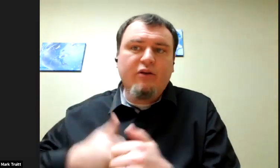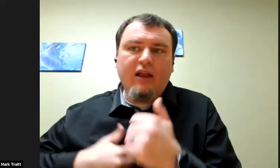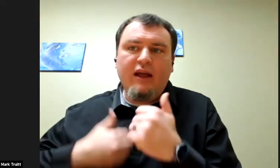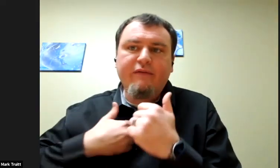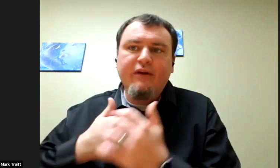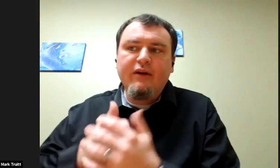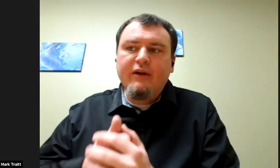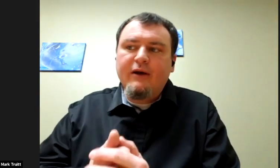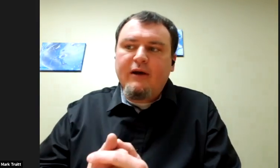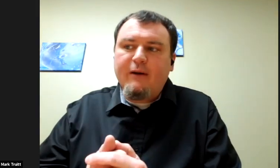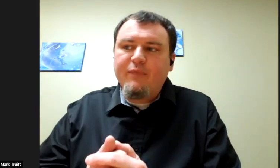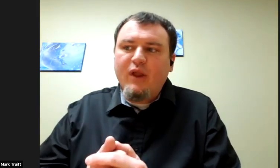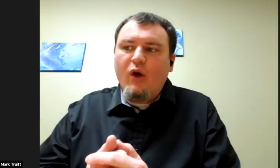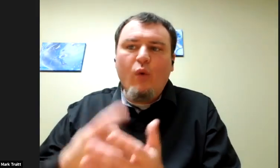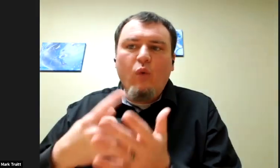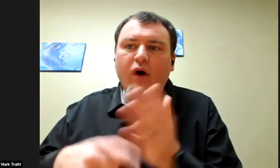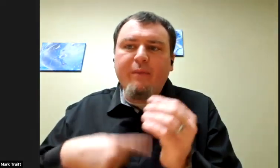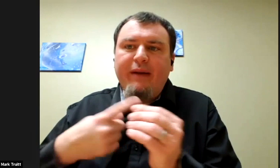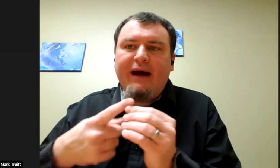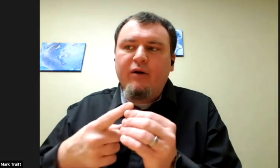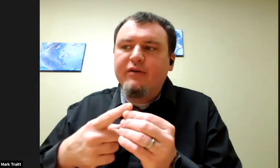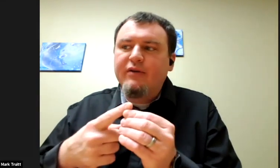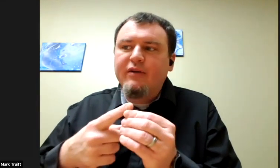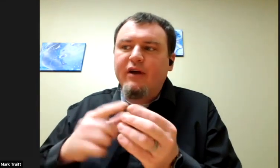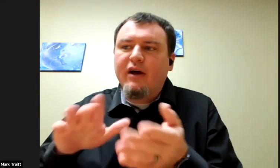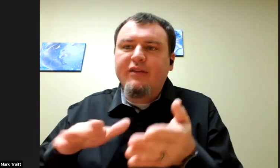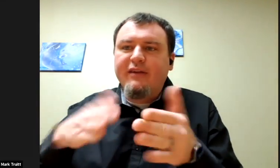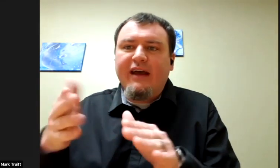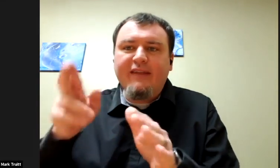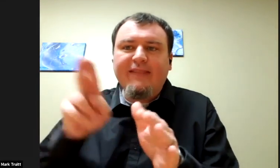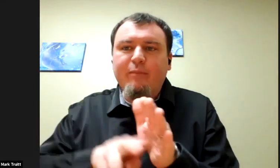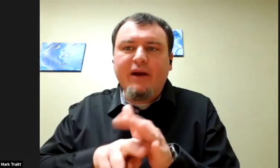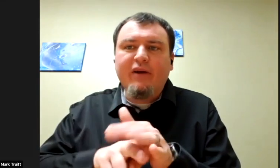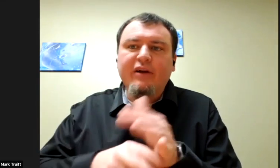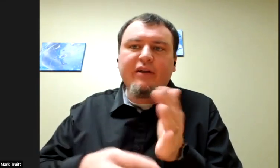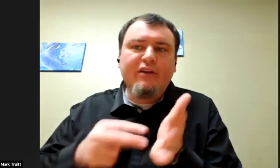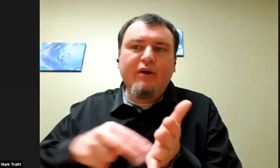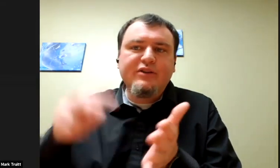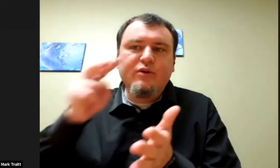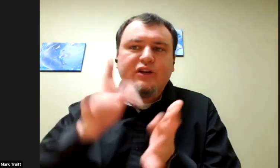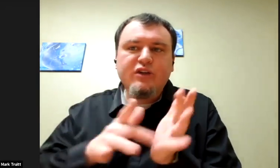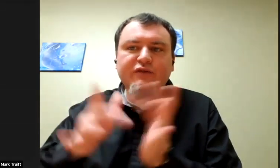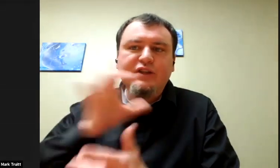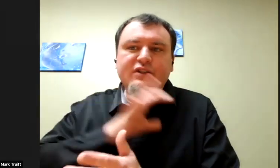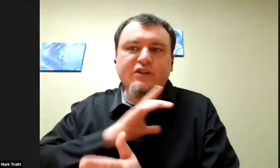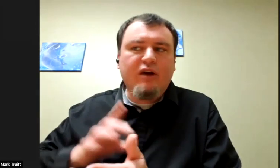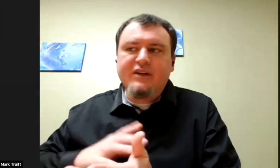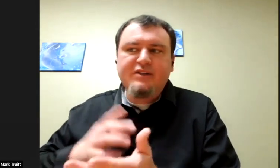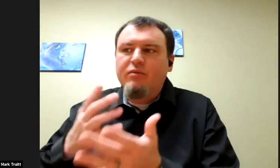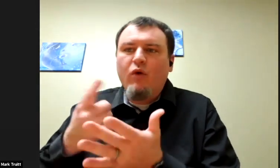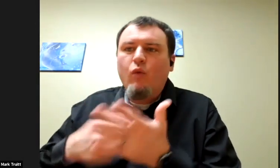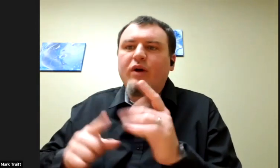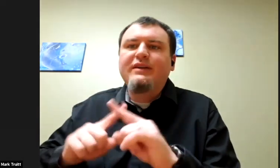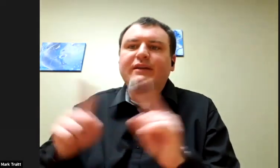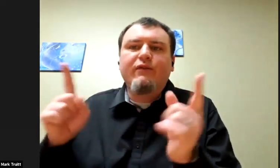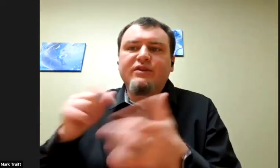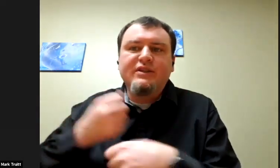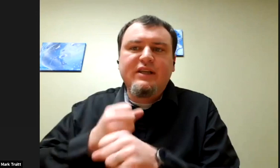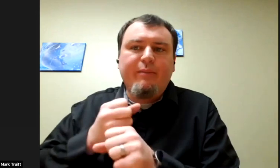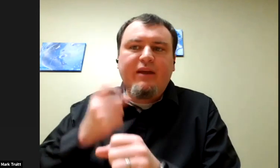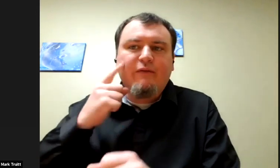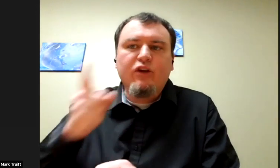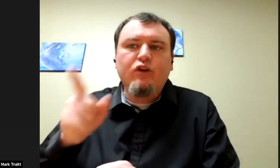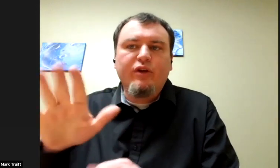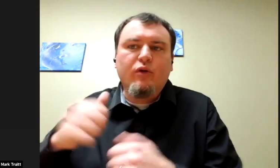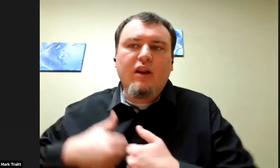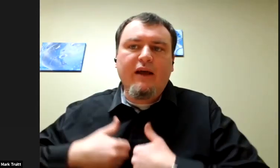impact in your life? What about the death, the burial, and the resurrection of Jesus Christ? What difference